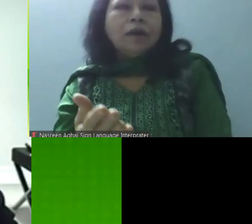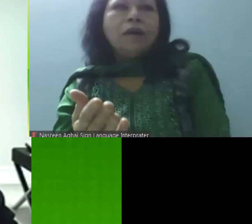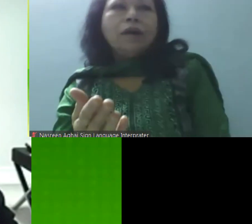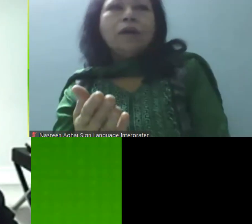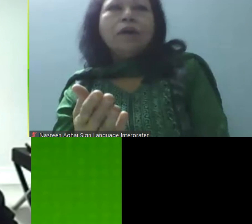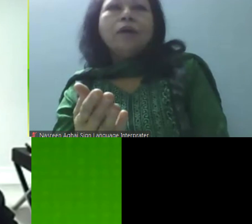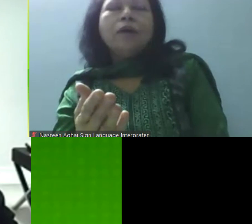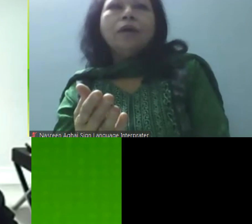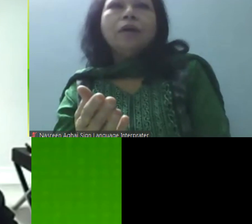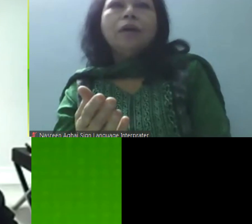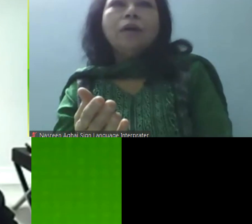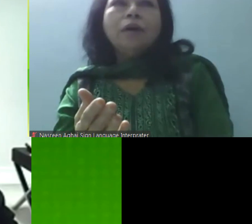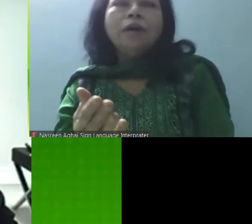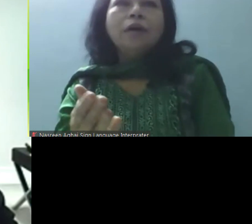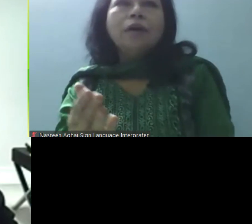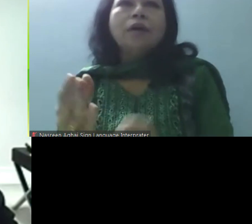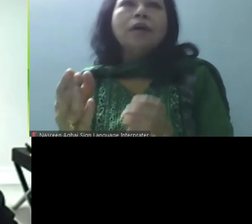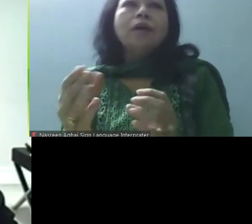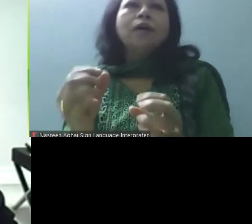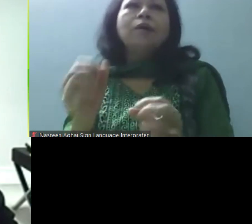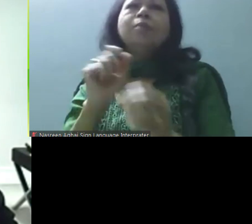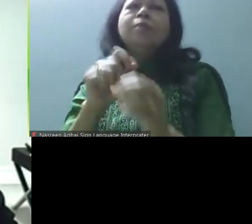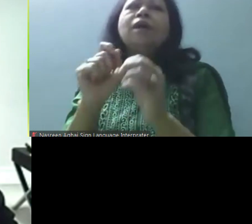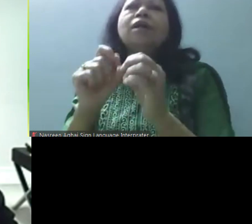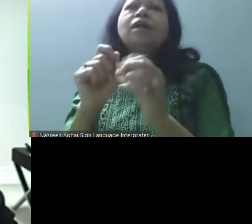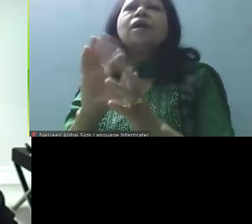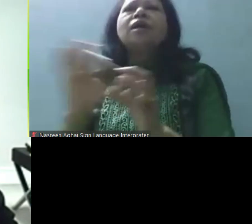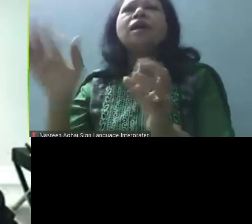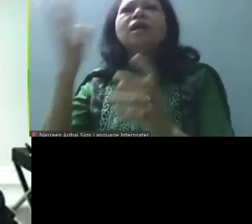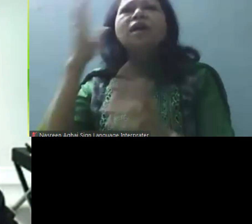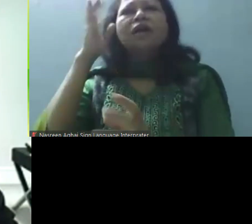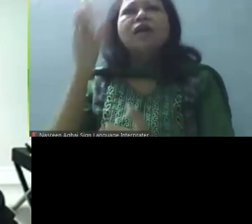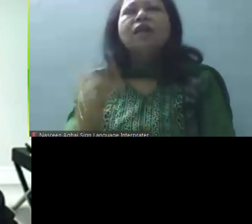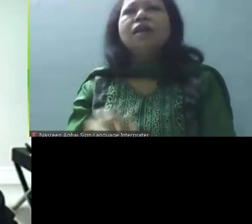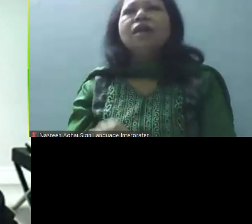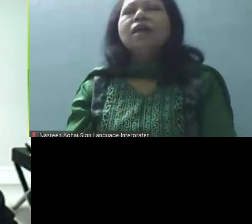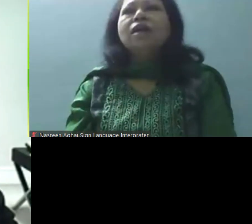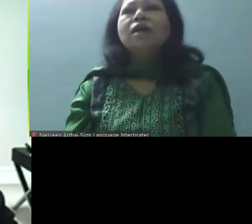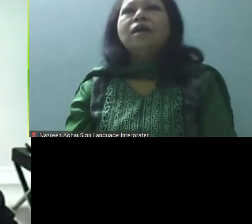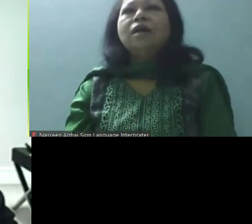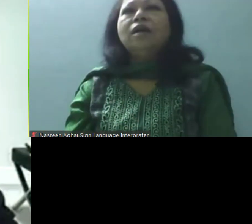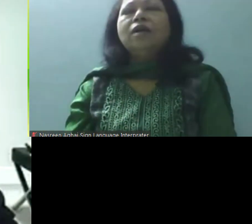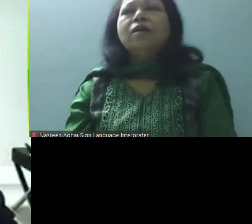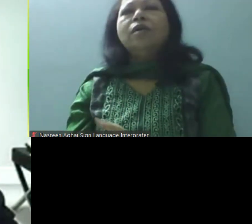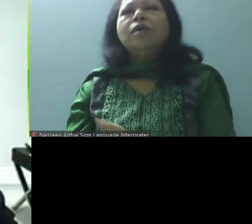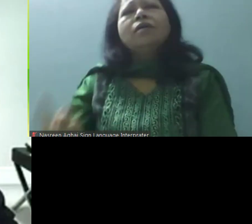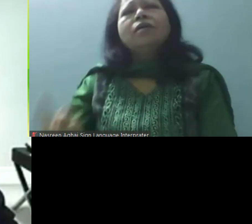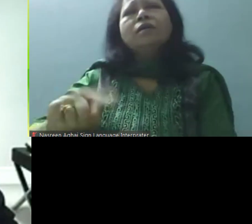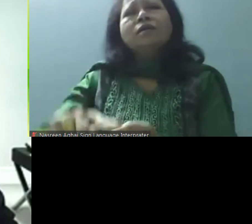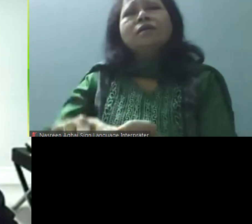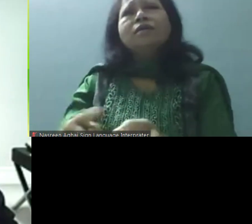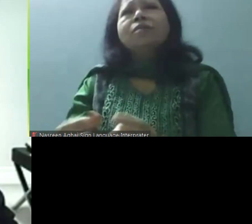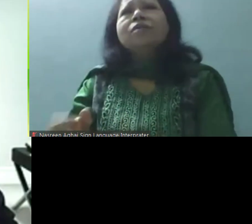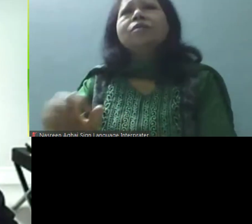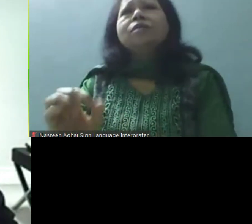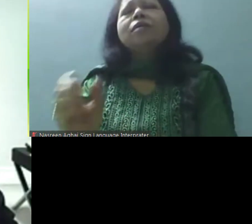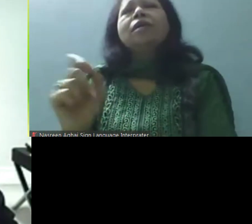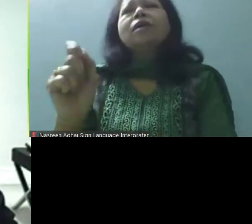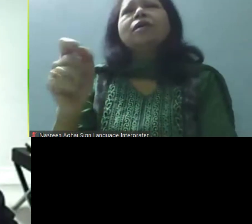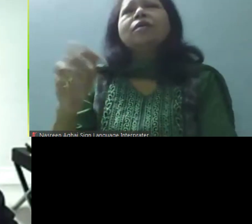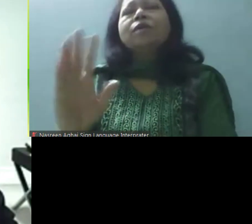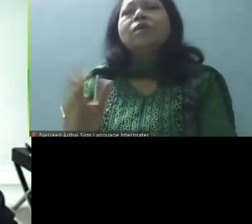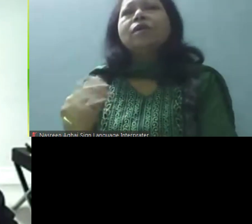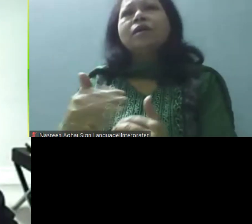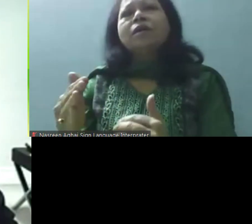manufacture products which can be utilized to make a difference